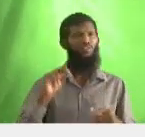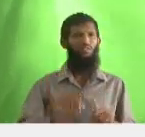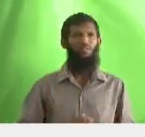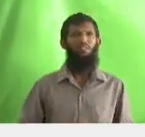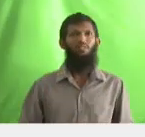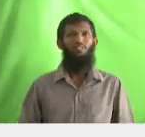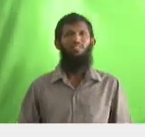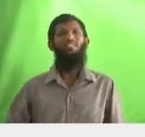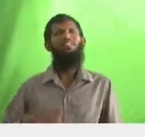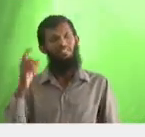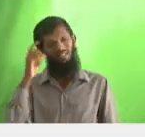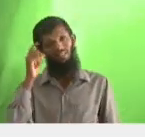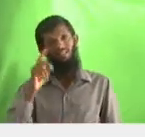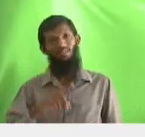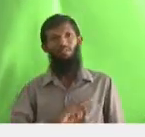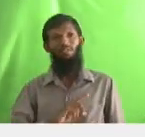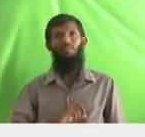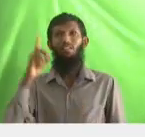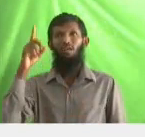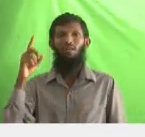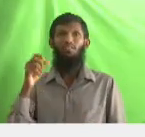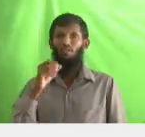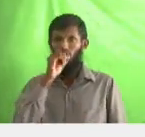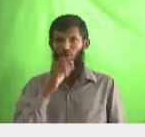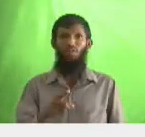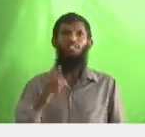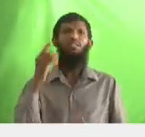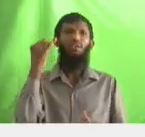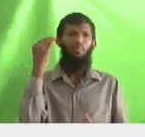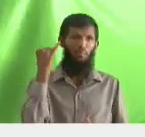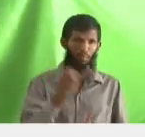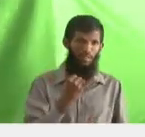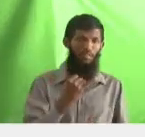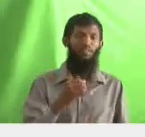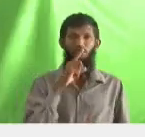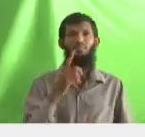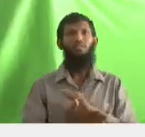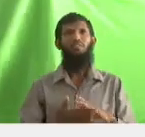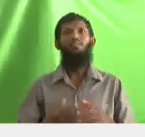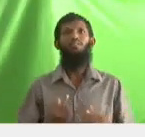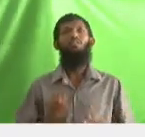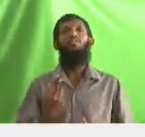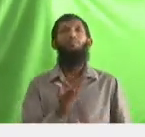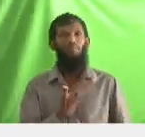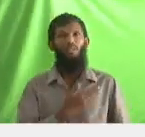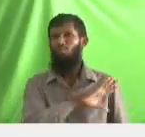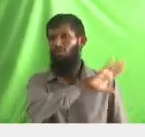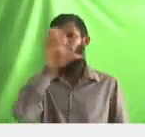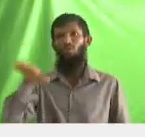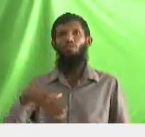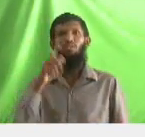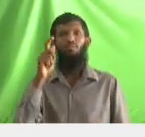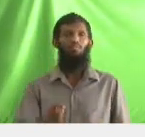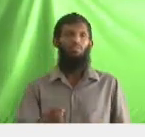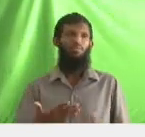something, try to understand it. Try to understand why He is saying this, and remember, He only does it to empower